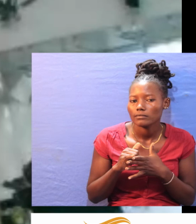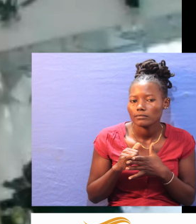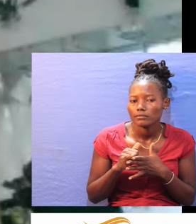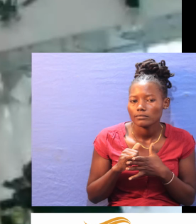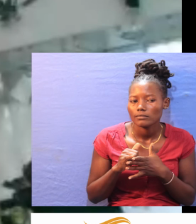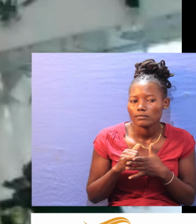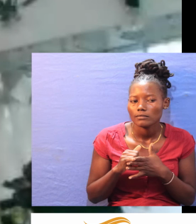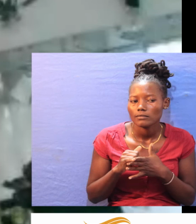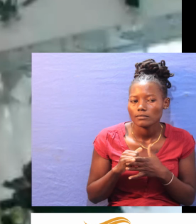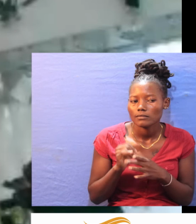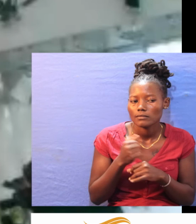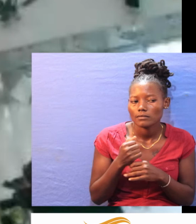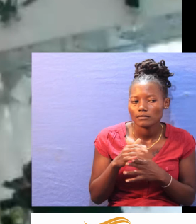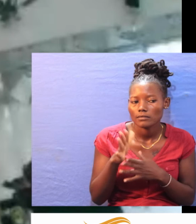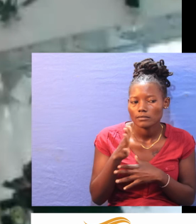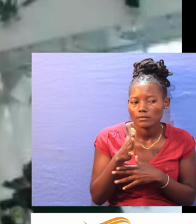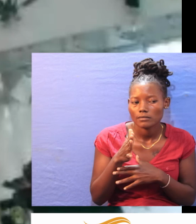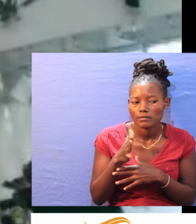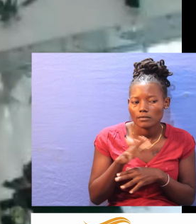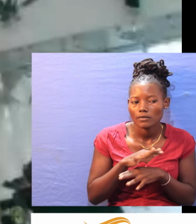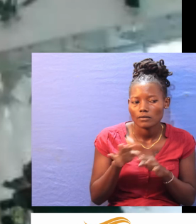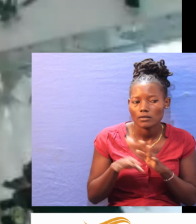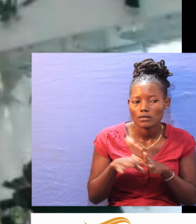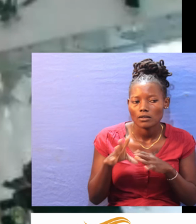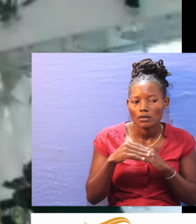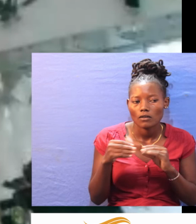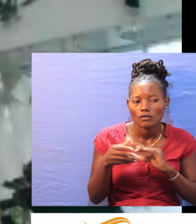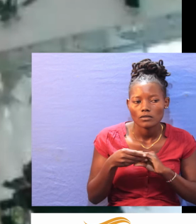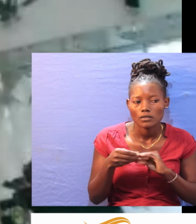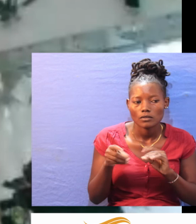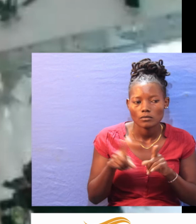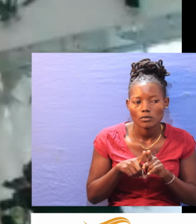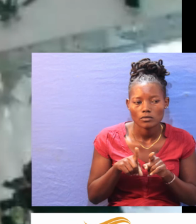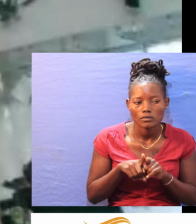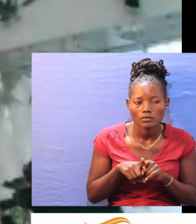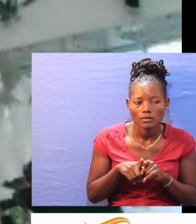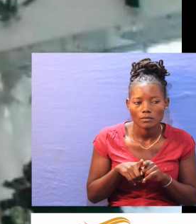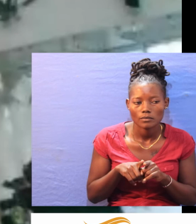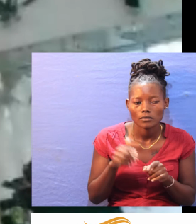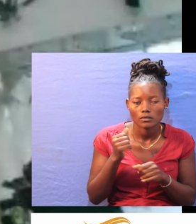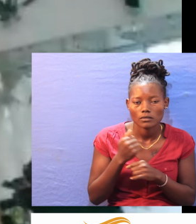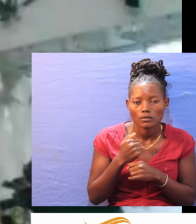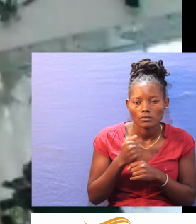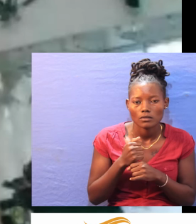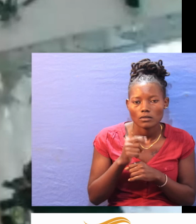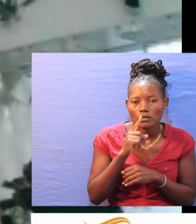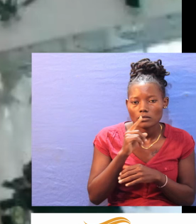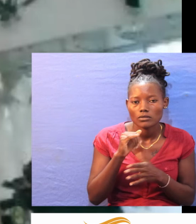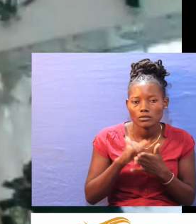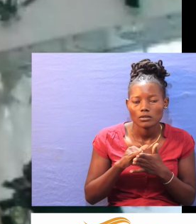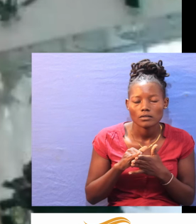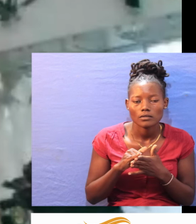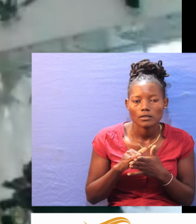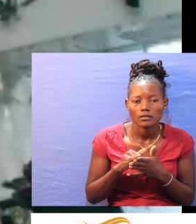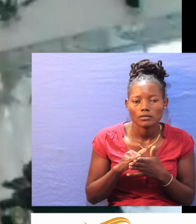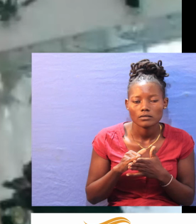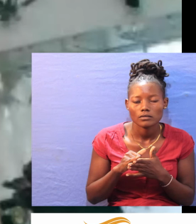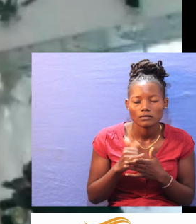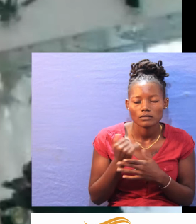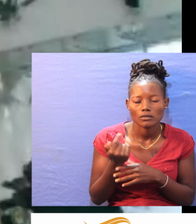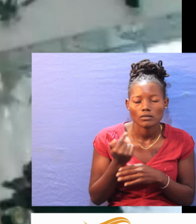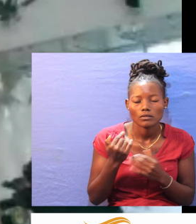Make sure your bed is comfortable, make sure it's dark, turn the phone off, don't get on the phone. So, those are